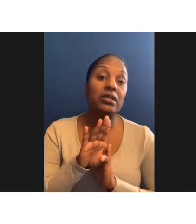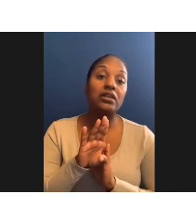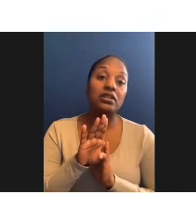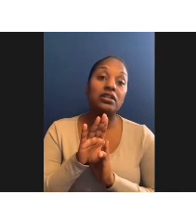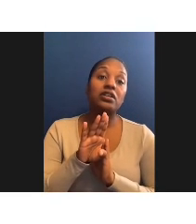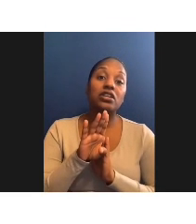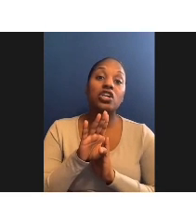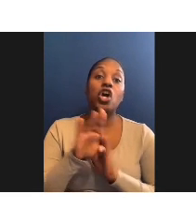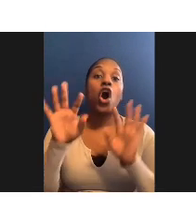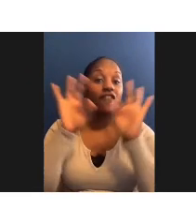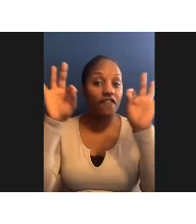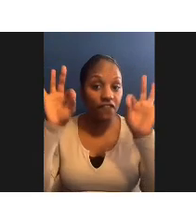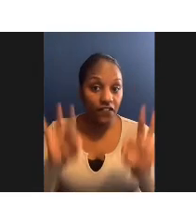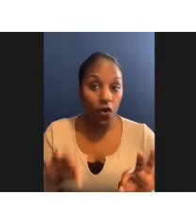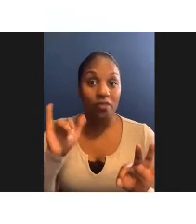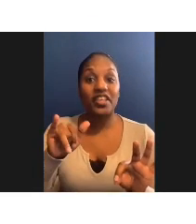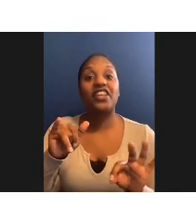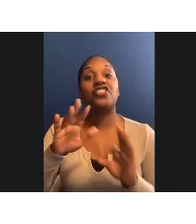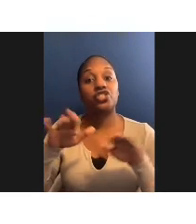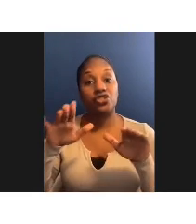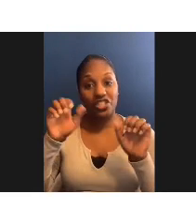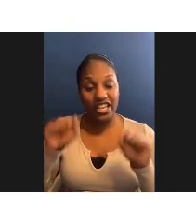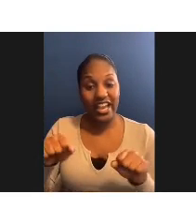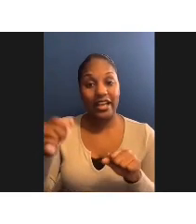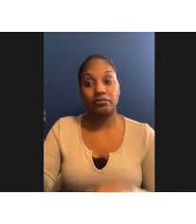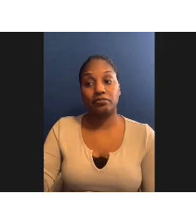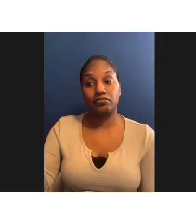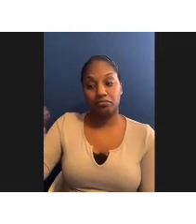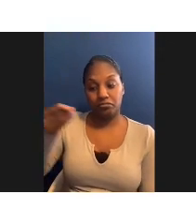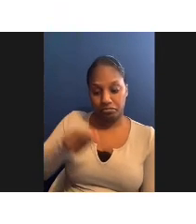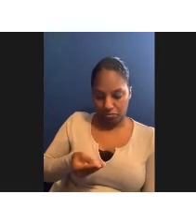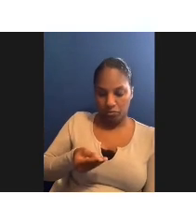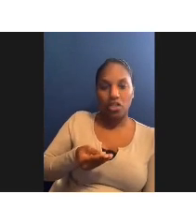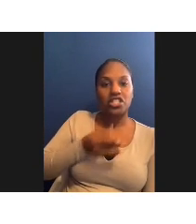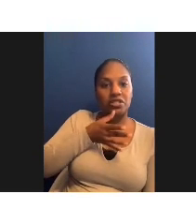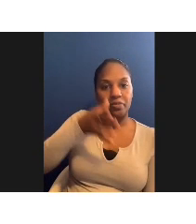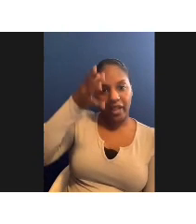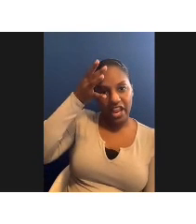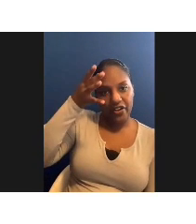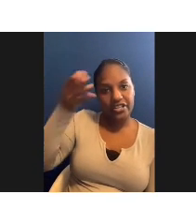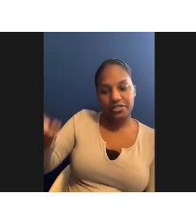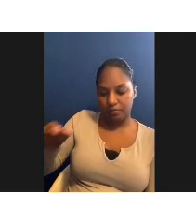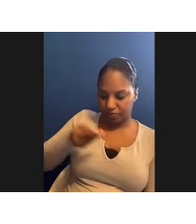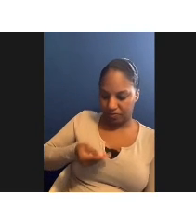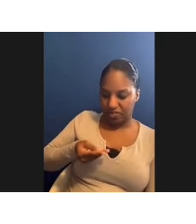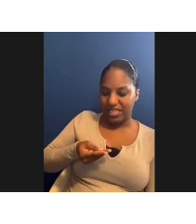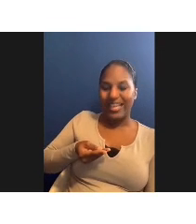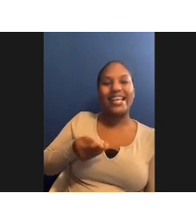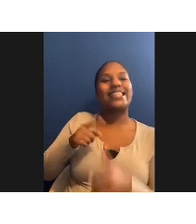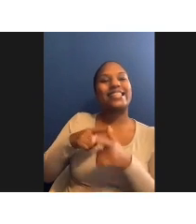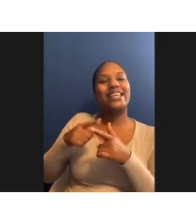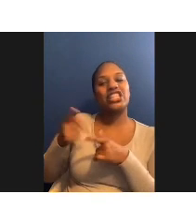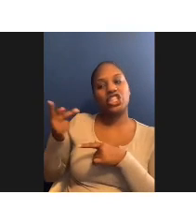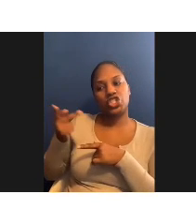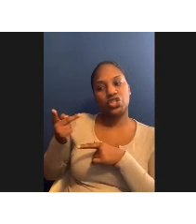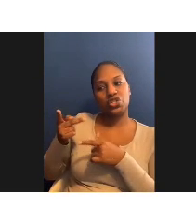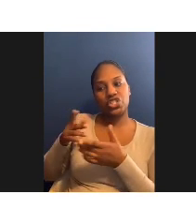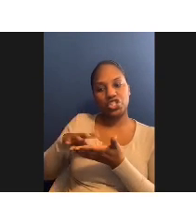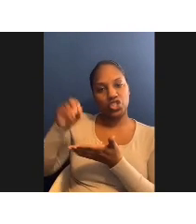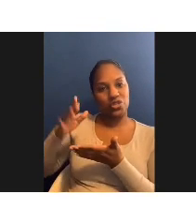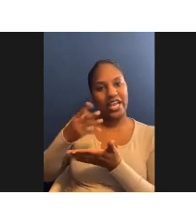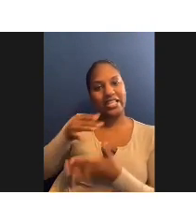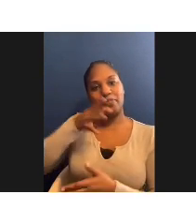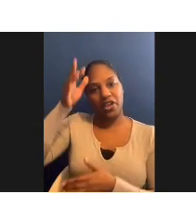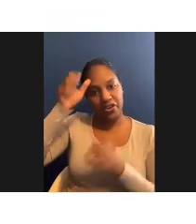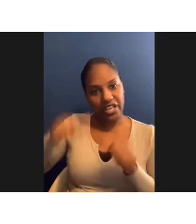a form that the kids can take home to their parents, and they can fill it out together, that they can fold and keep in their